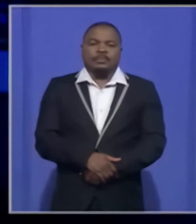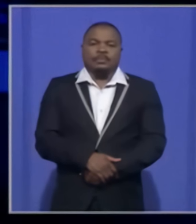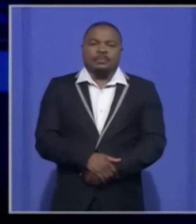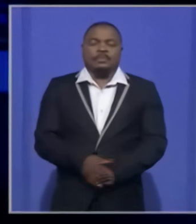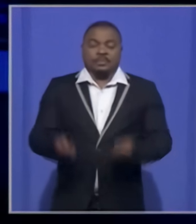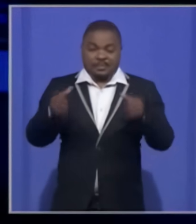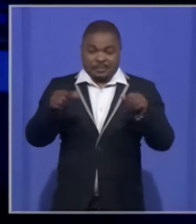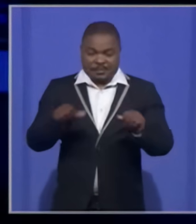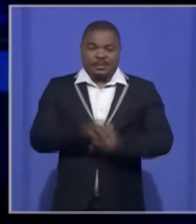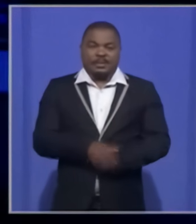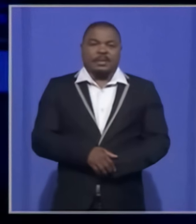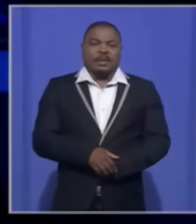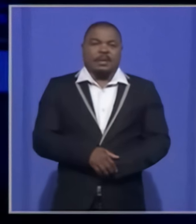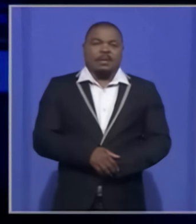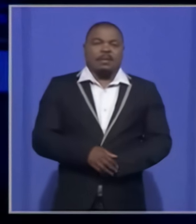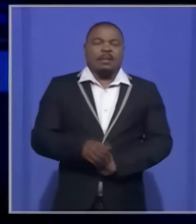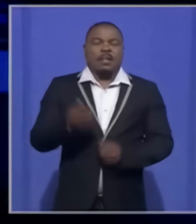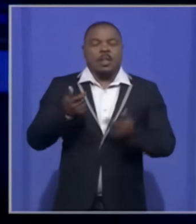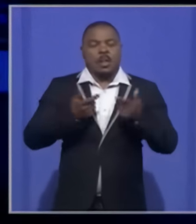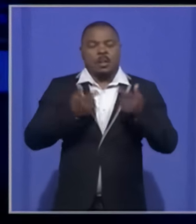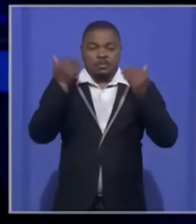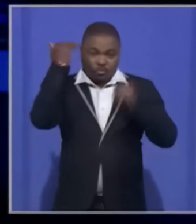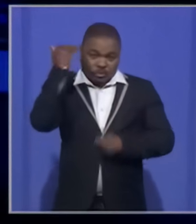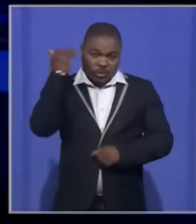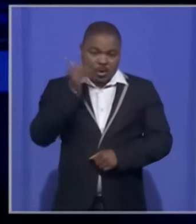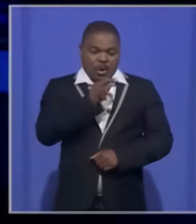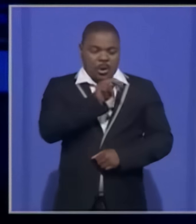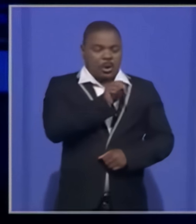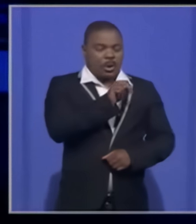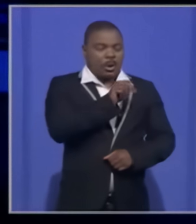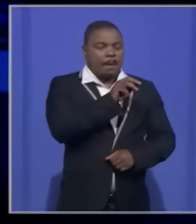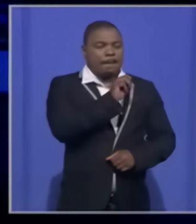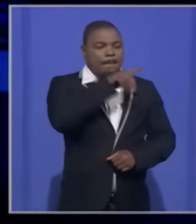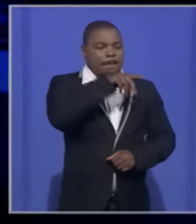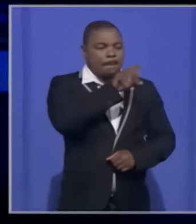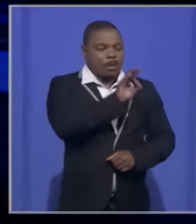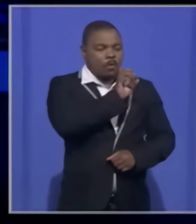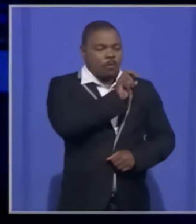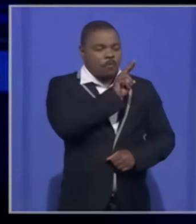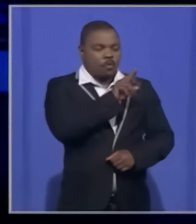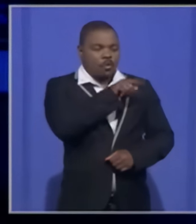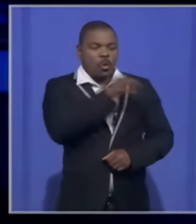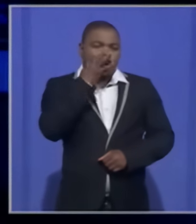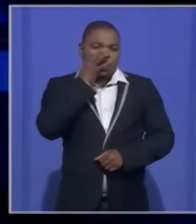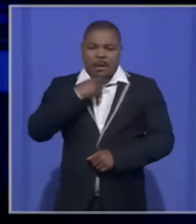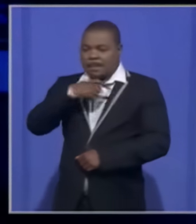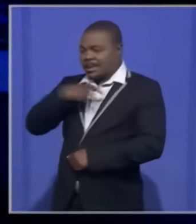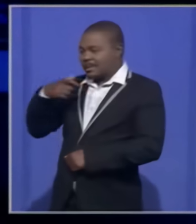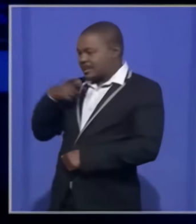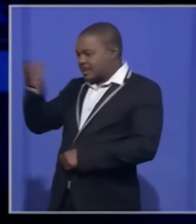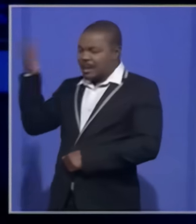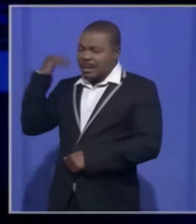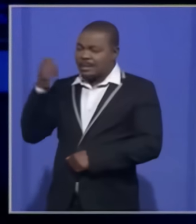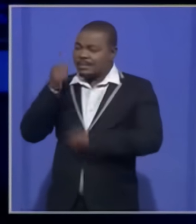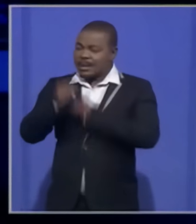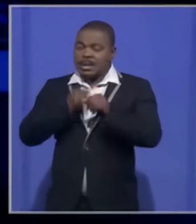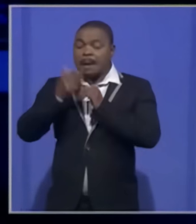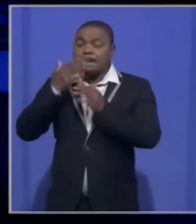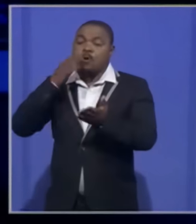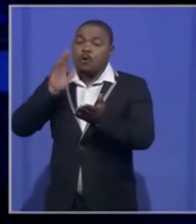Ha re kgutlela kwano lapeng, Advocate Dali Mpofu o re Mopresidente Cyril Ramaphosa ha eso phethisi tshepiso ya hae ya dilemo tse supileng tse